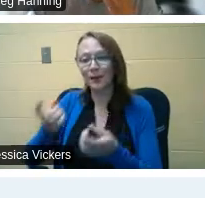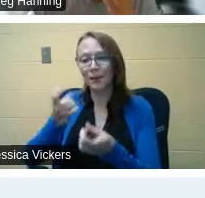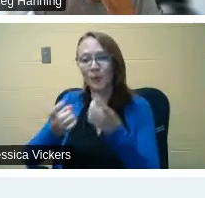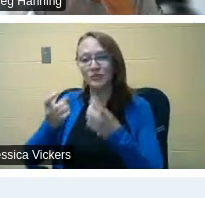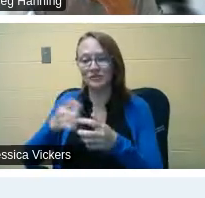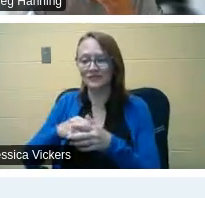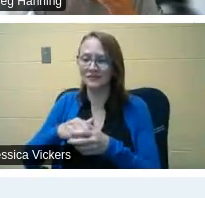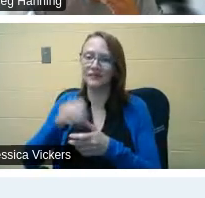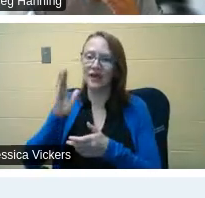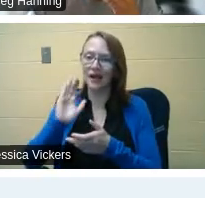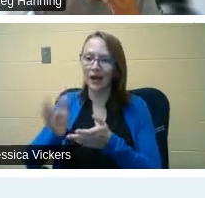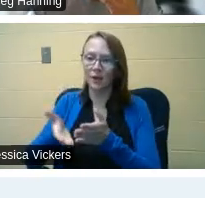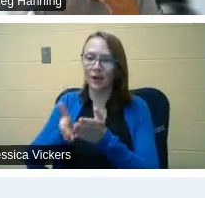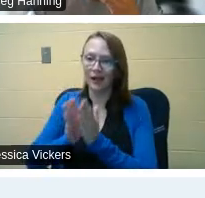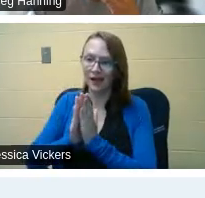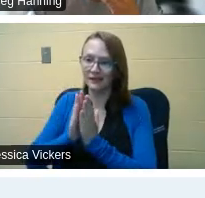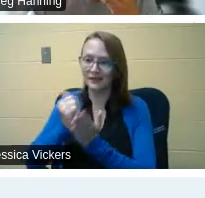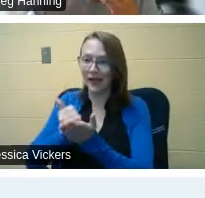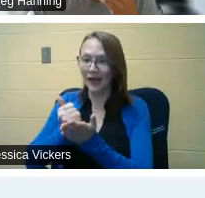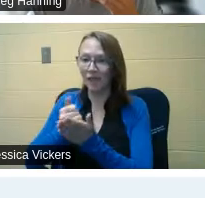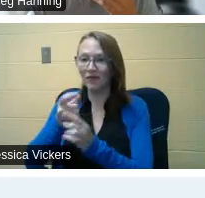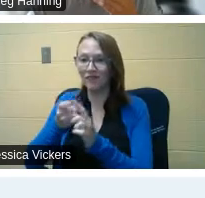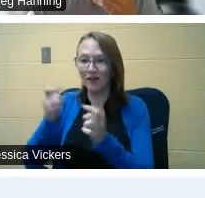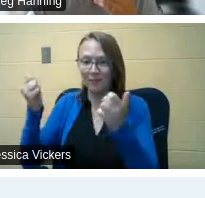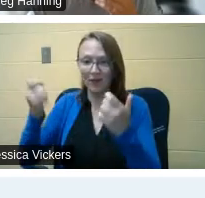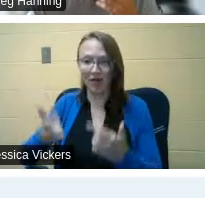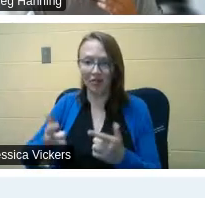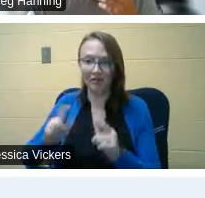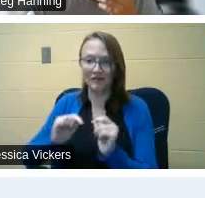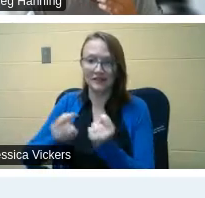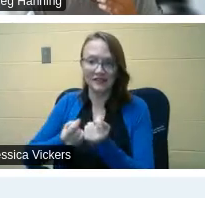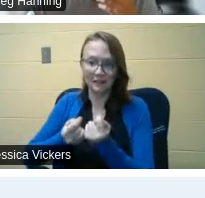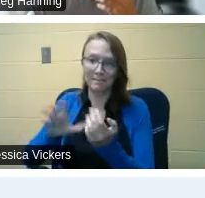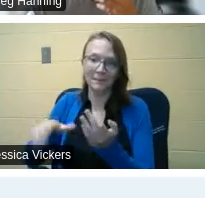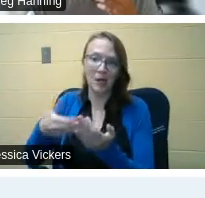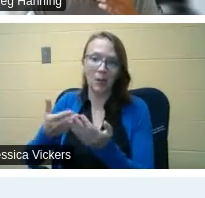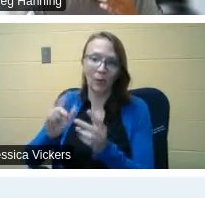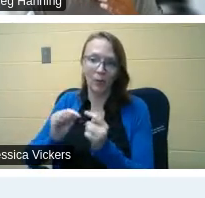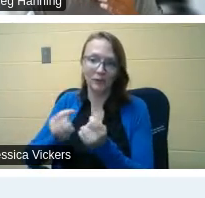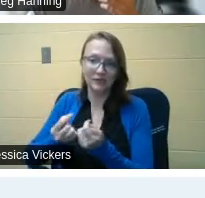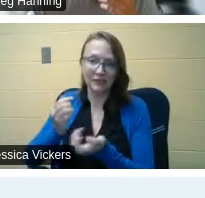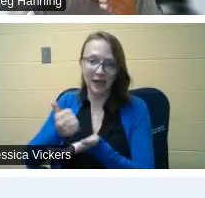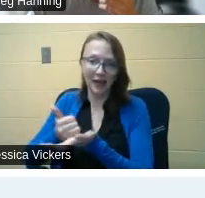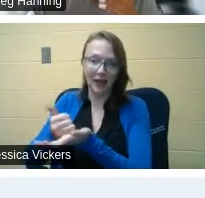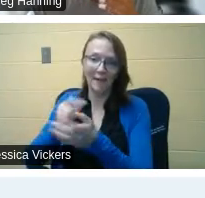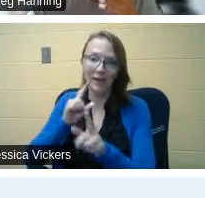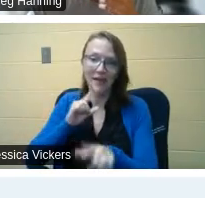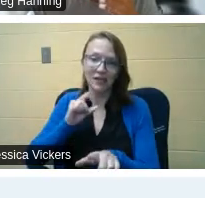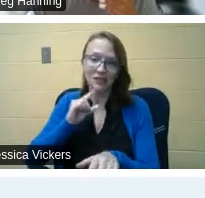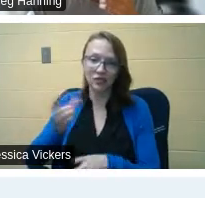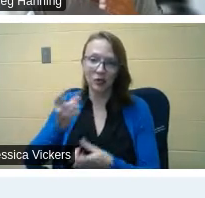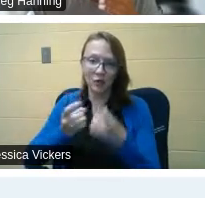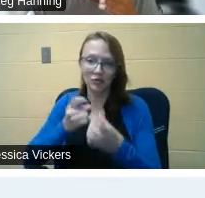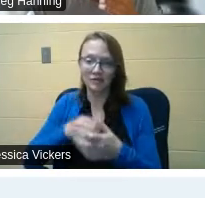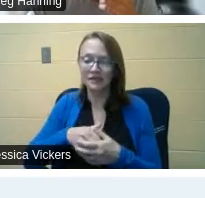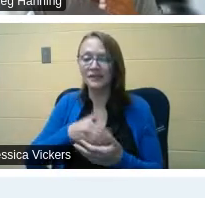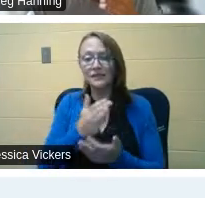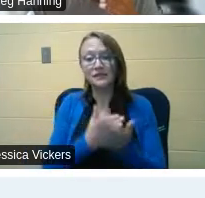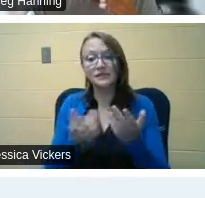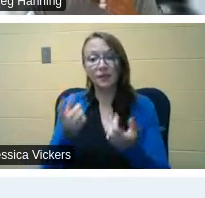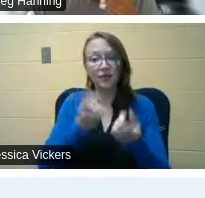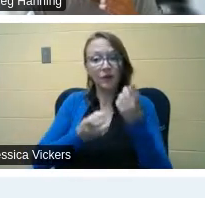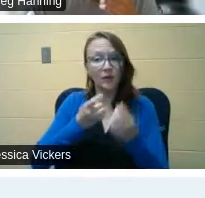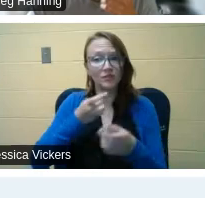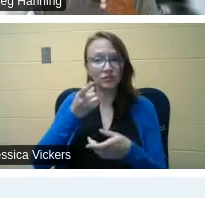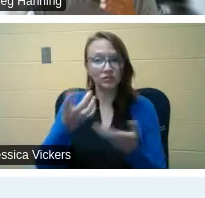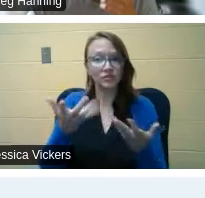And I'm gonna ask help for everyone here in the team. But so just like some of the questions Jenny have been answering, but I